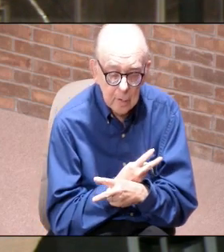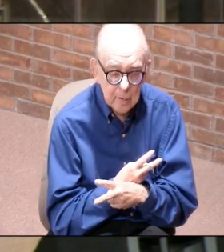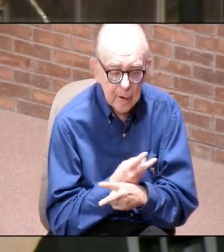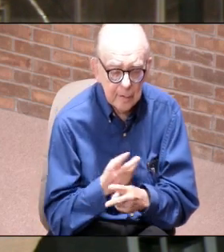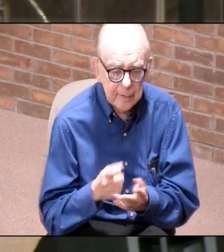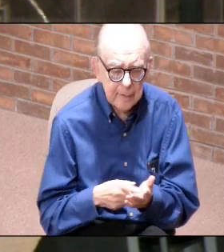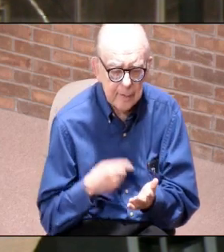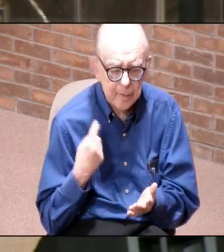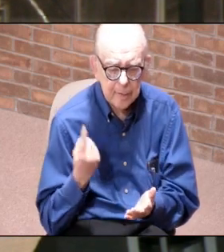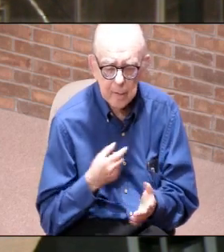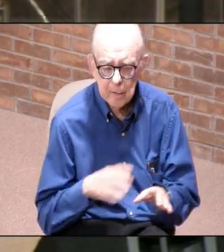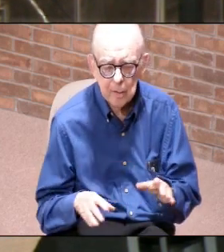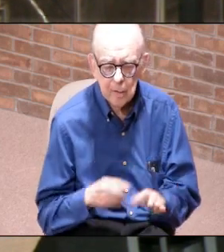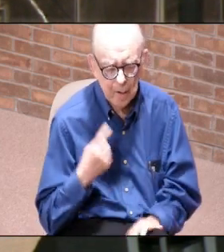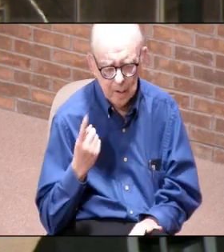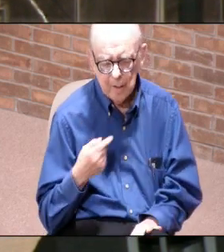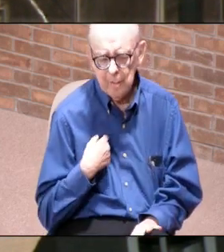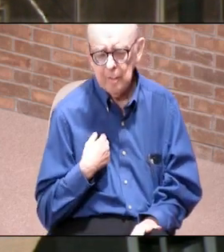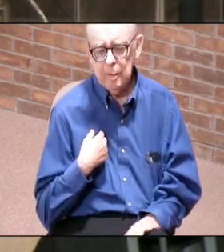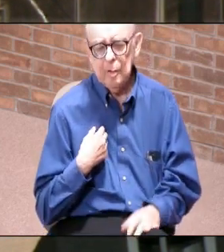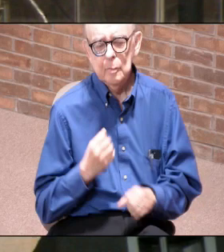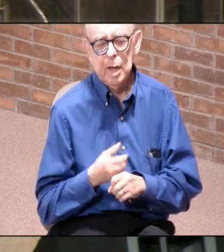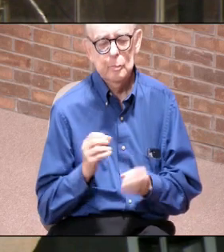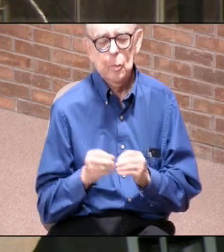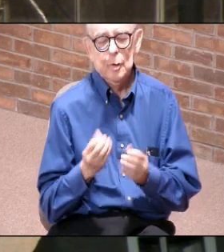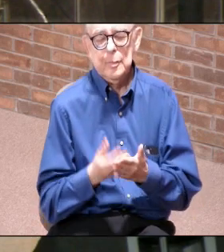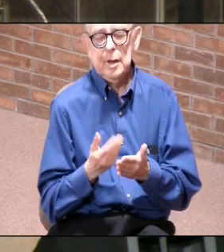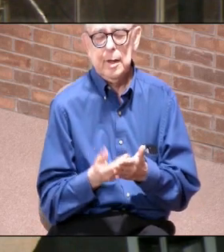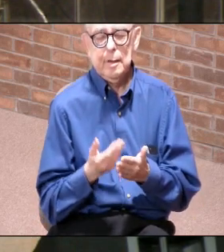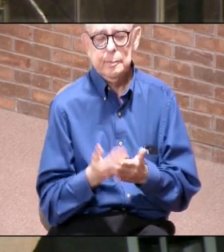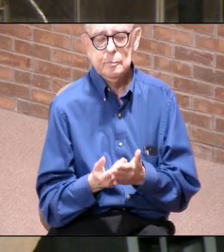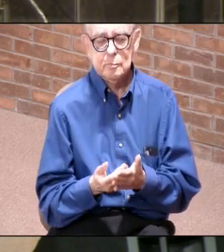And so sometimes what we do is we think, well, if I make more